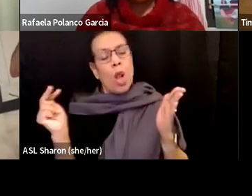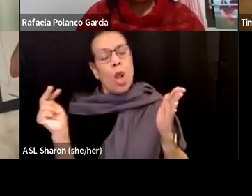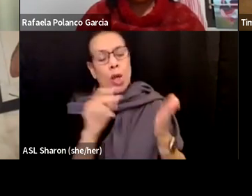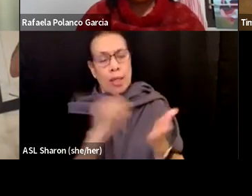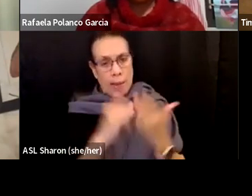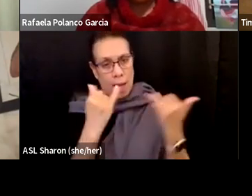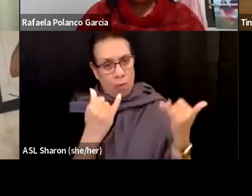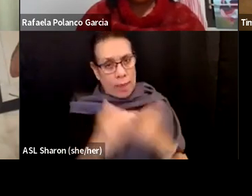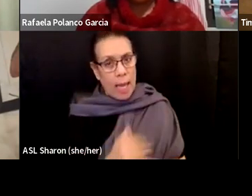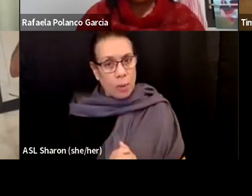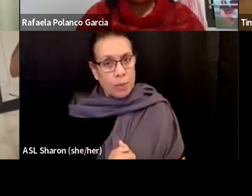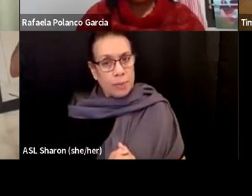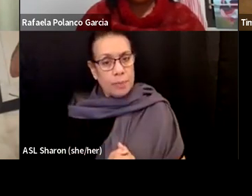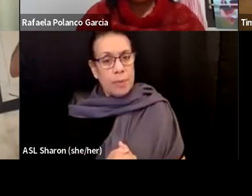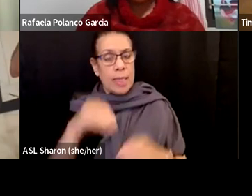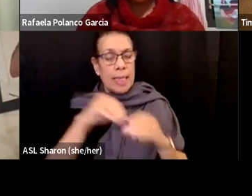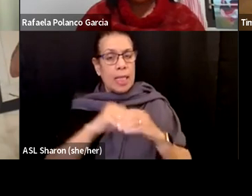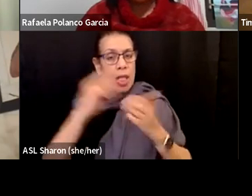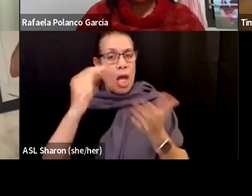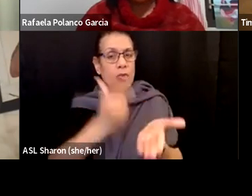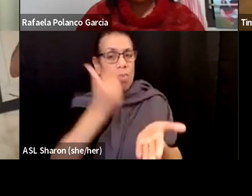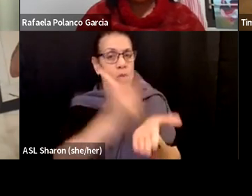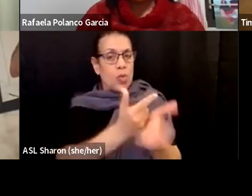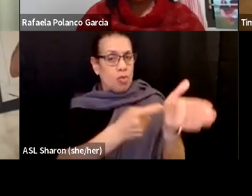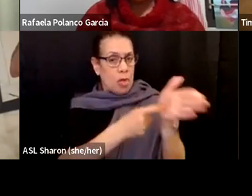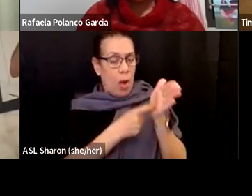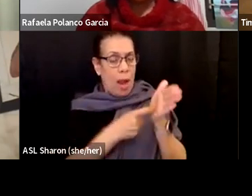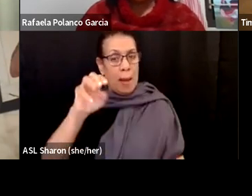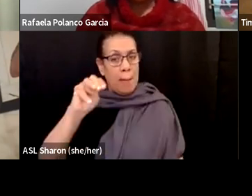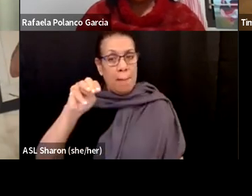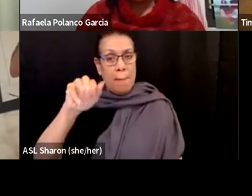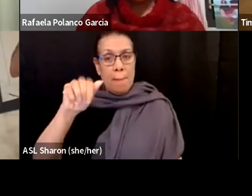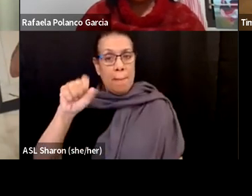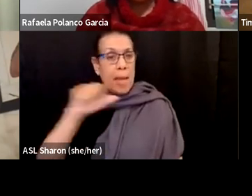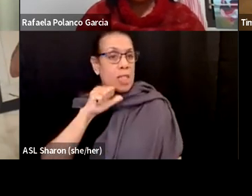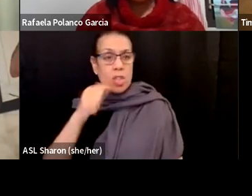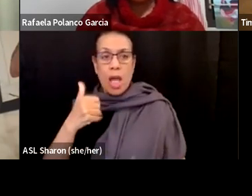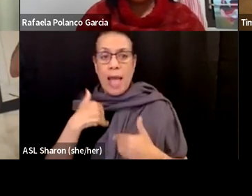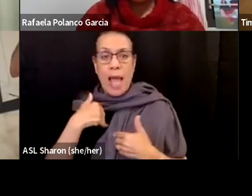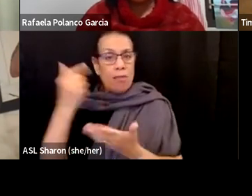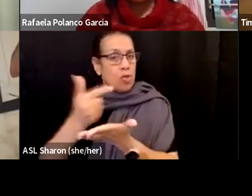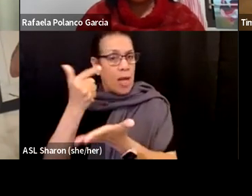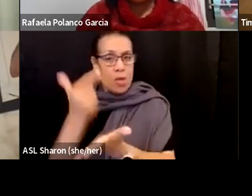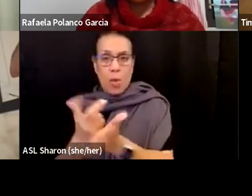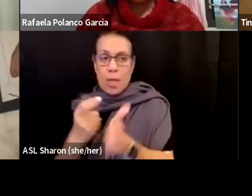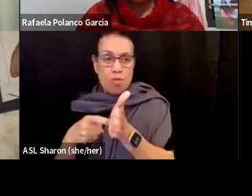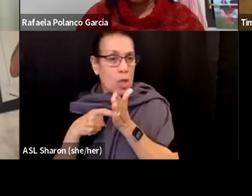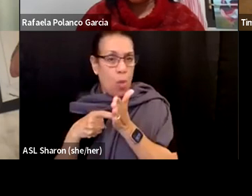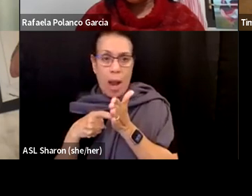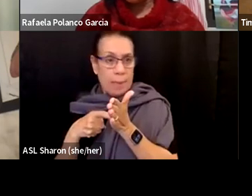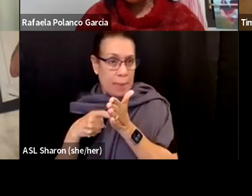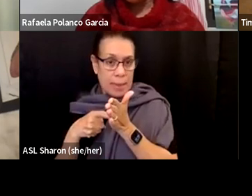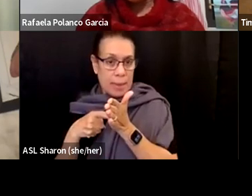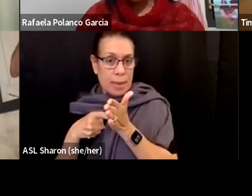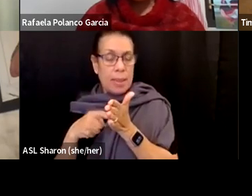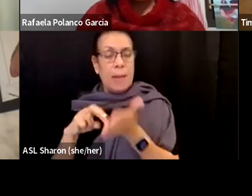within our graduation choirs you know massachusetts doesn't have graduation requirements and it actually